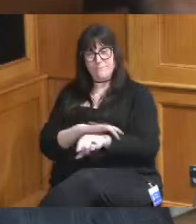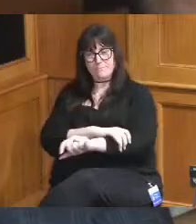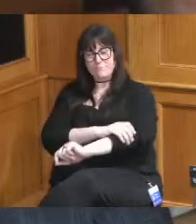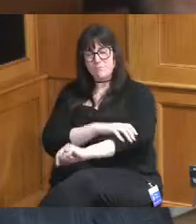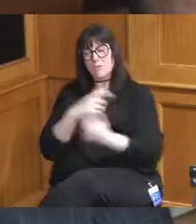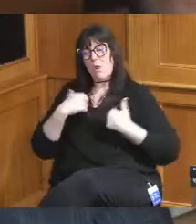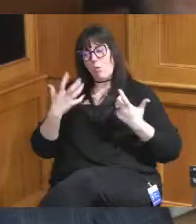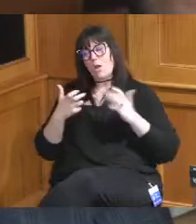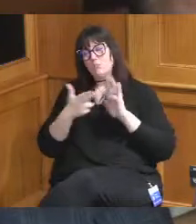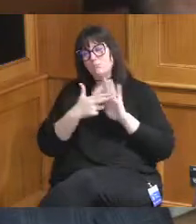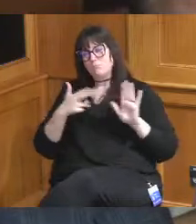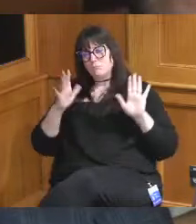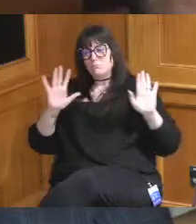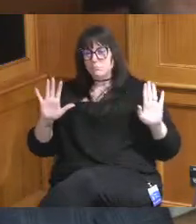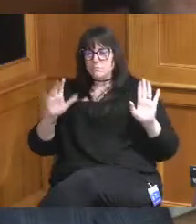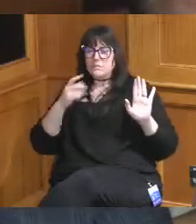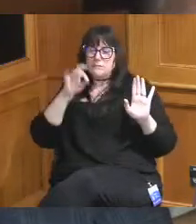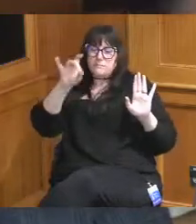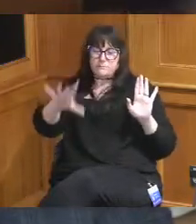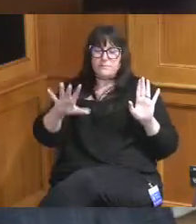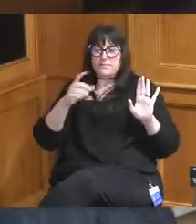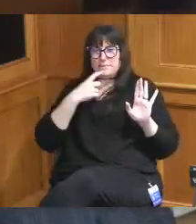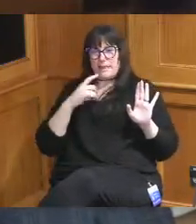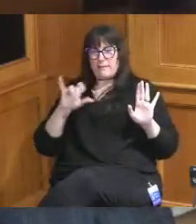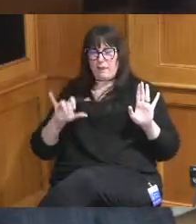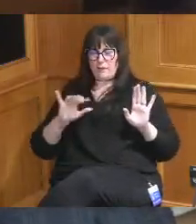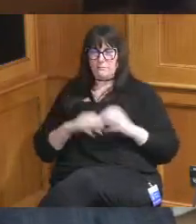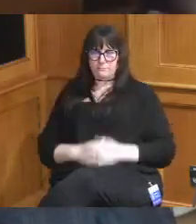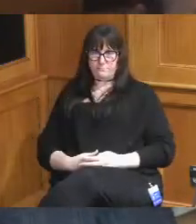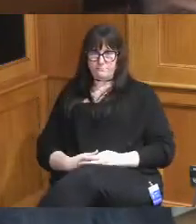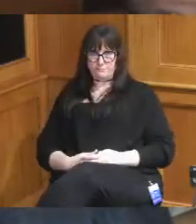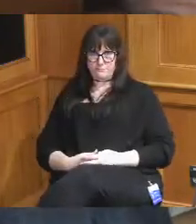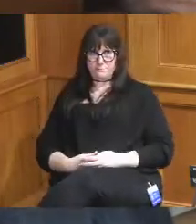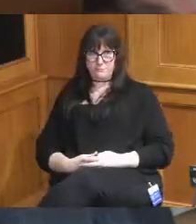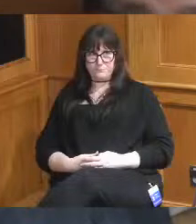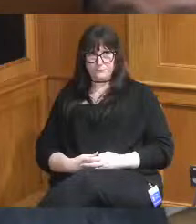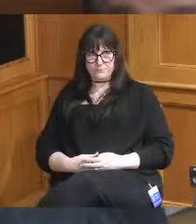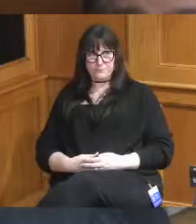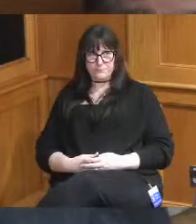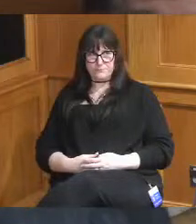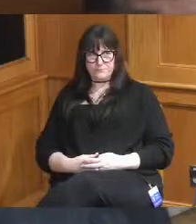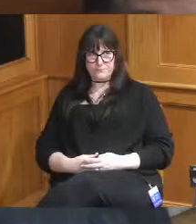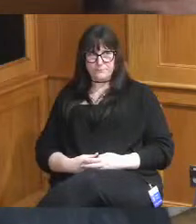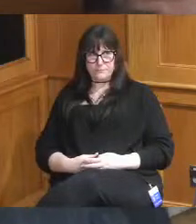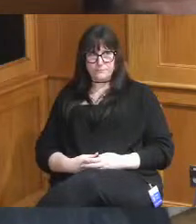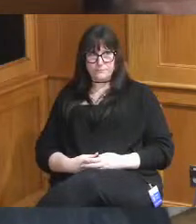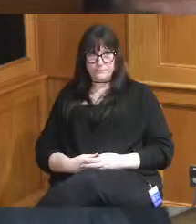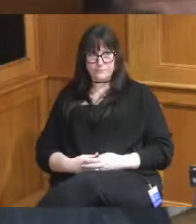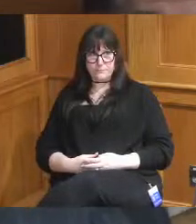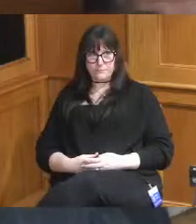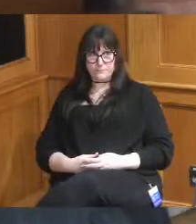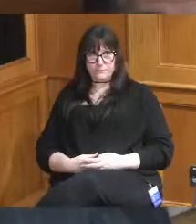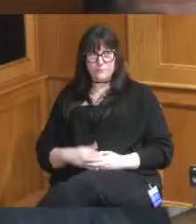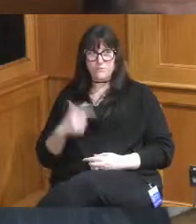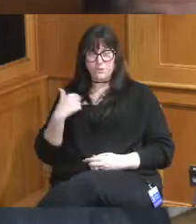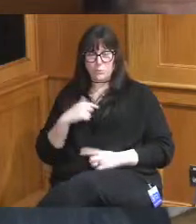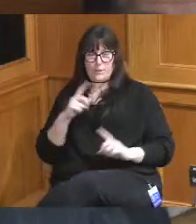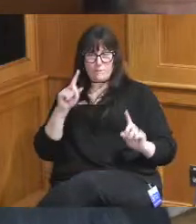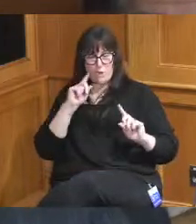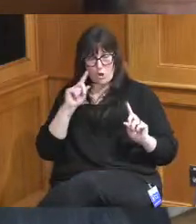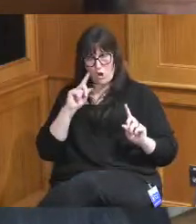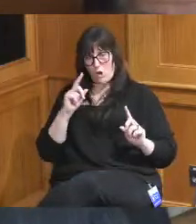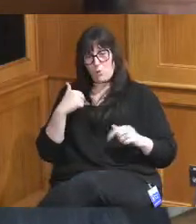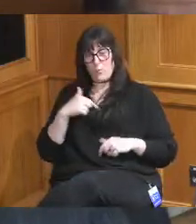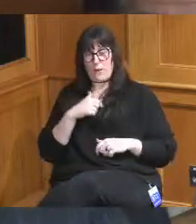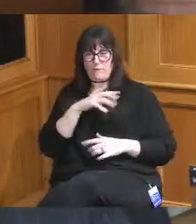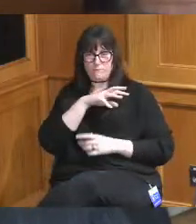highlight that. I know that each of us have sent our stuff over, and we've been at the town halls, we've heard from citizens, but